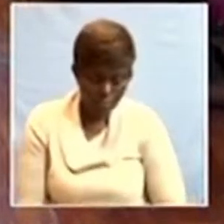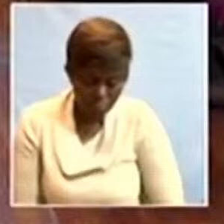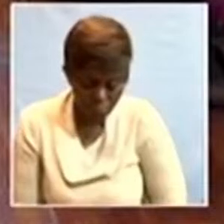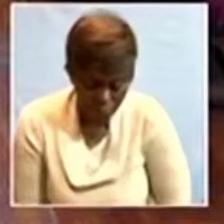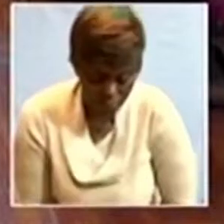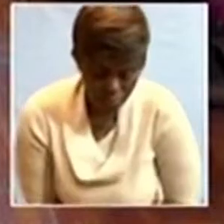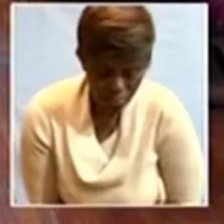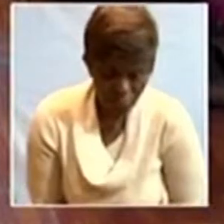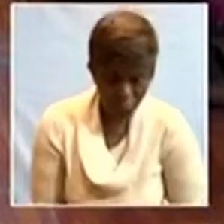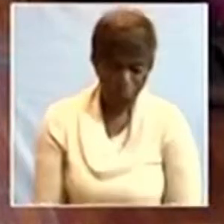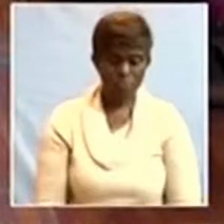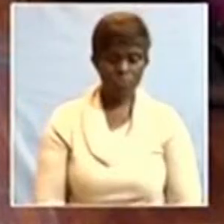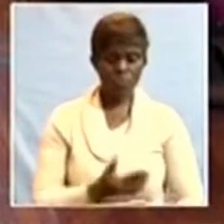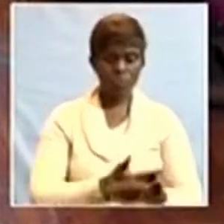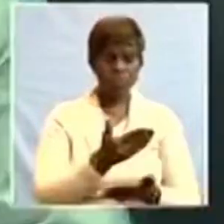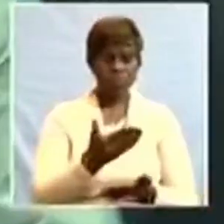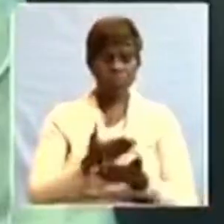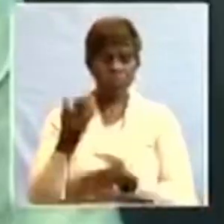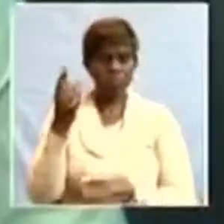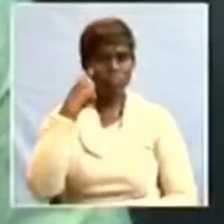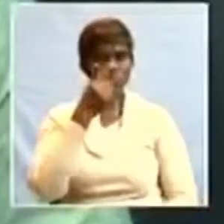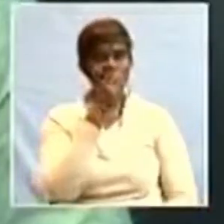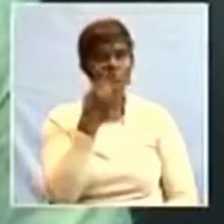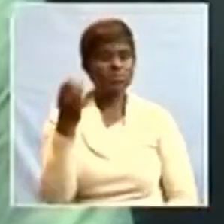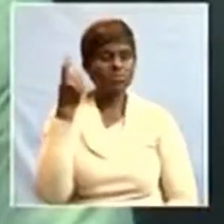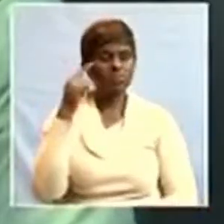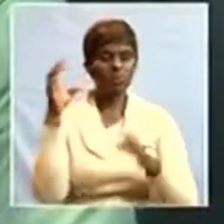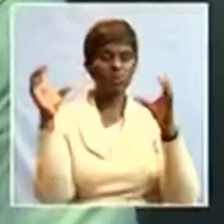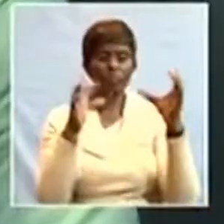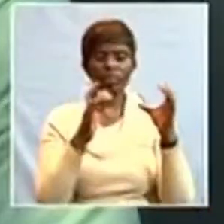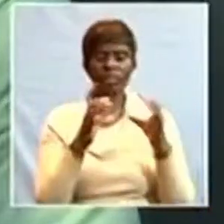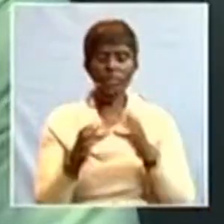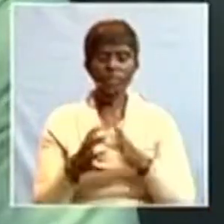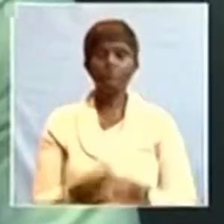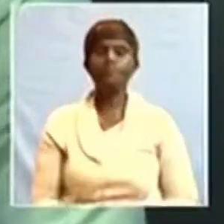procurement of equipment for communities, Munulunga.